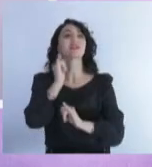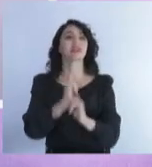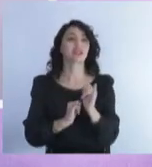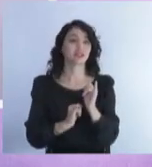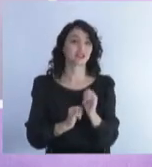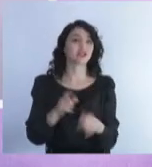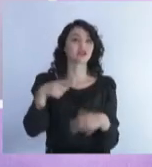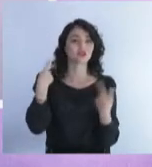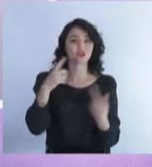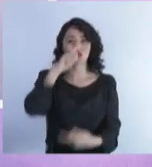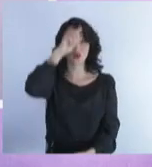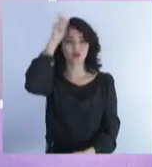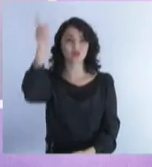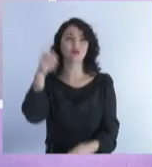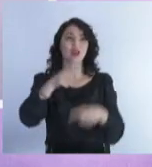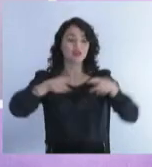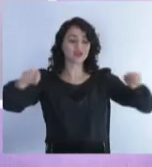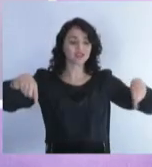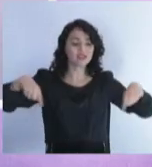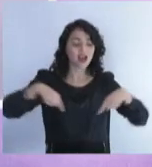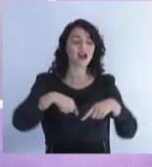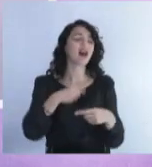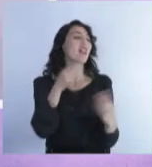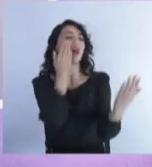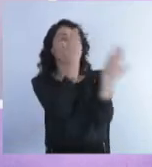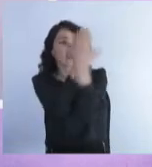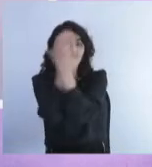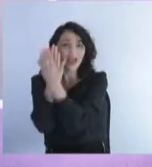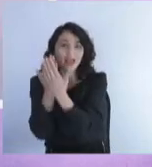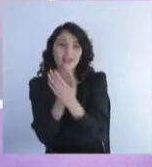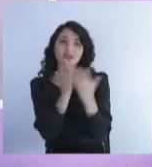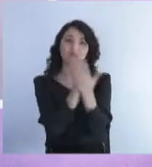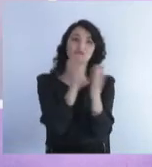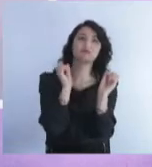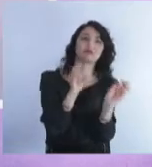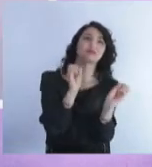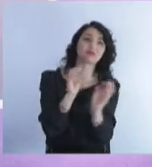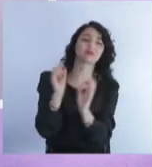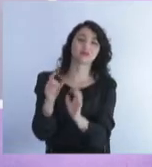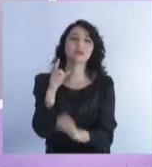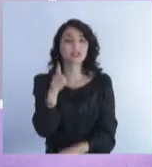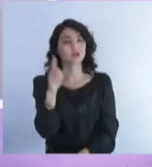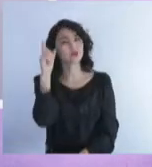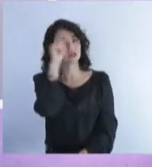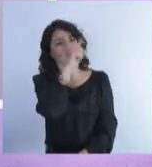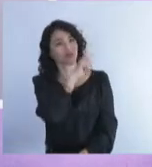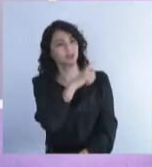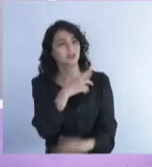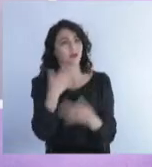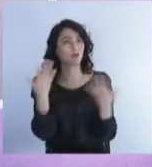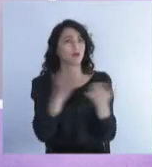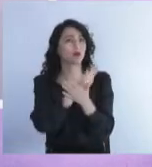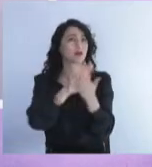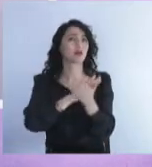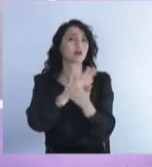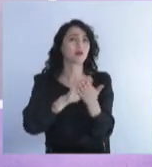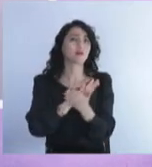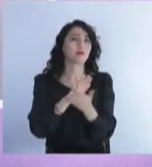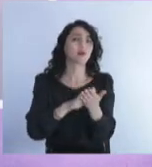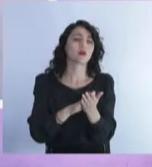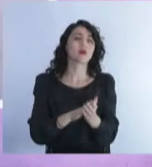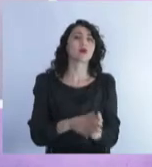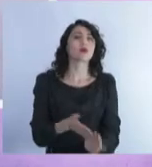when you've been used to teaching face-to-face in the classroom. So it's an added difficulty to think, how can I give the same